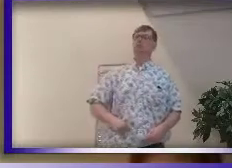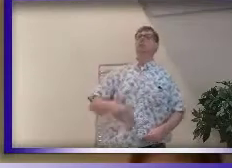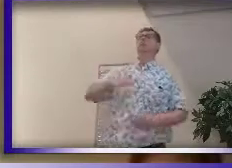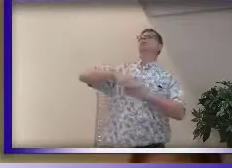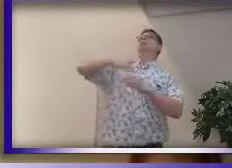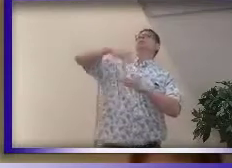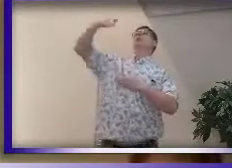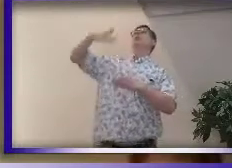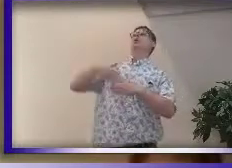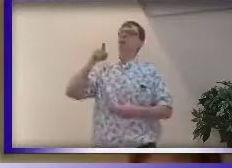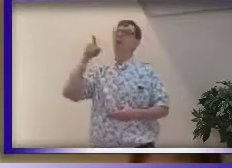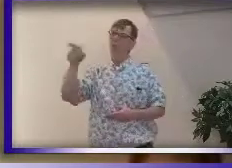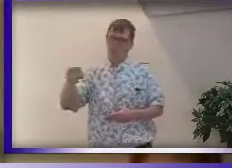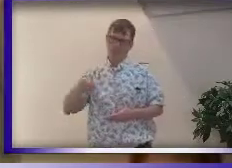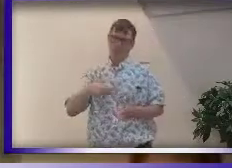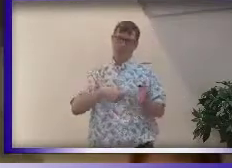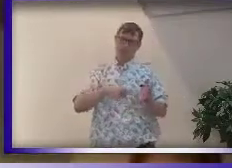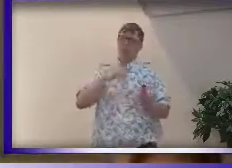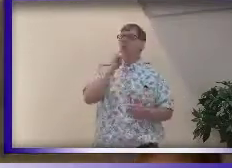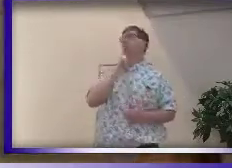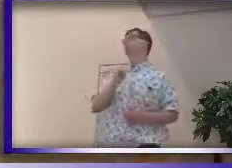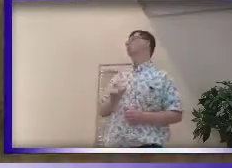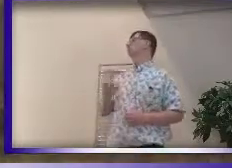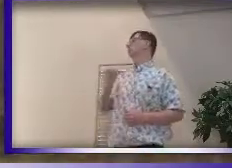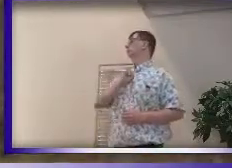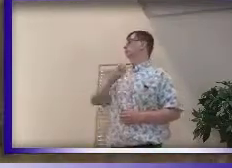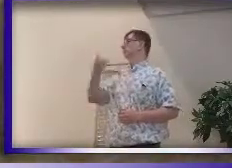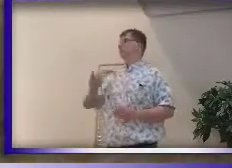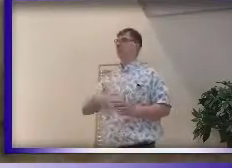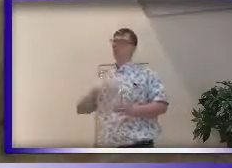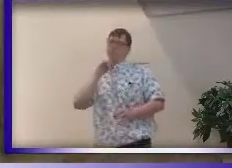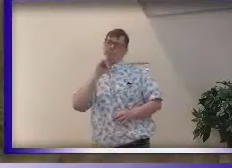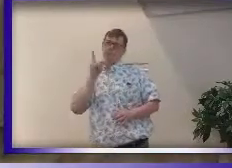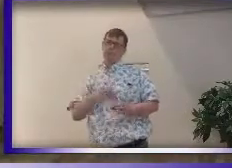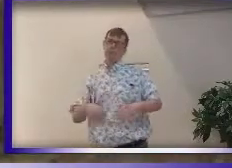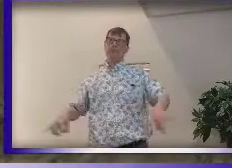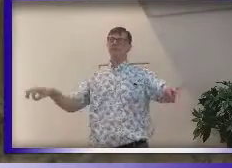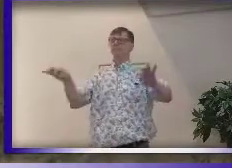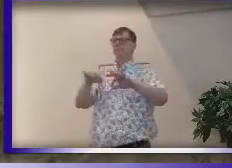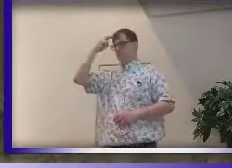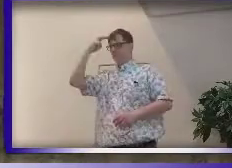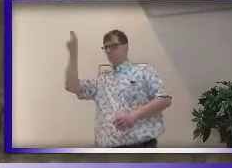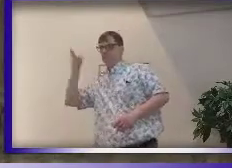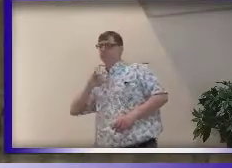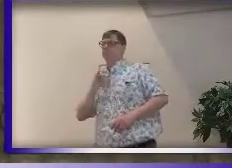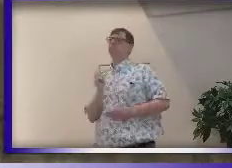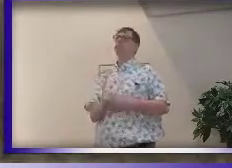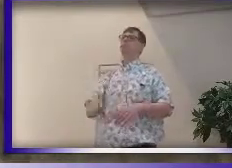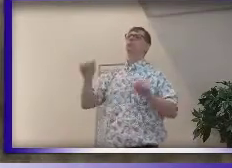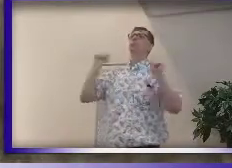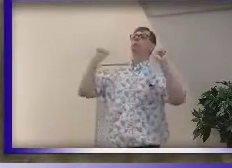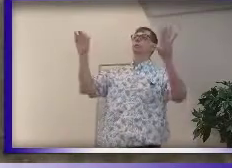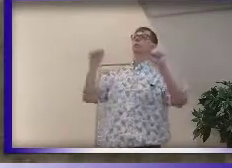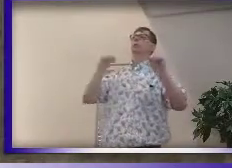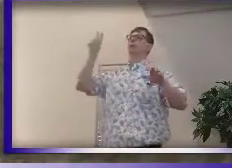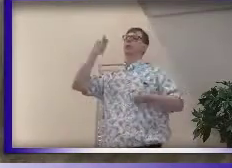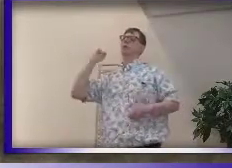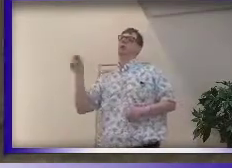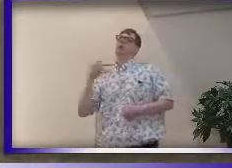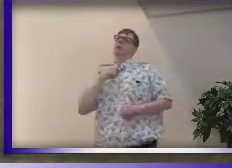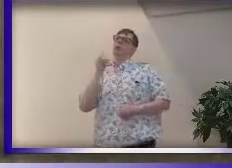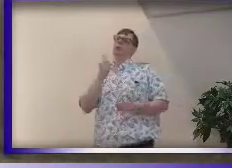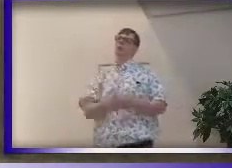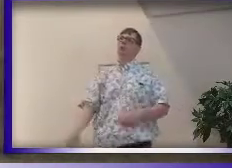I had known for a long time before 2020 hit that if we didn't get online, we were dead. If we don't get this tech stuff figured